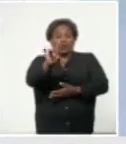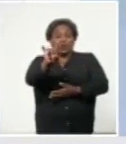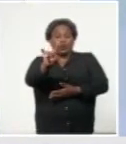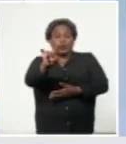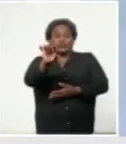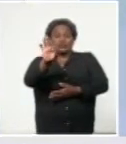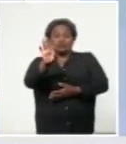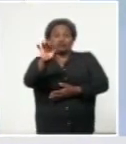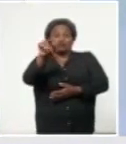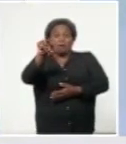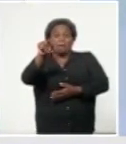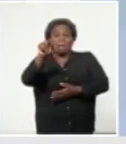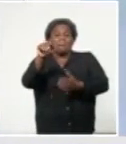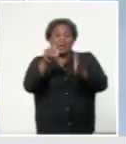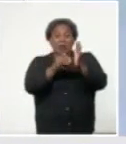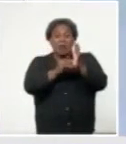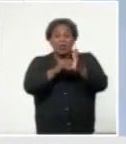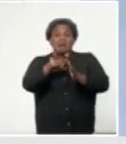this disease.